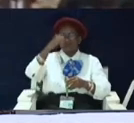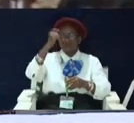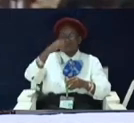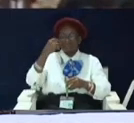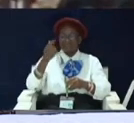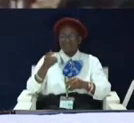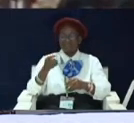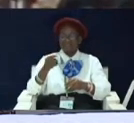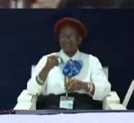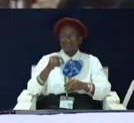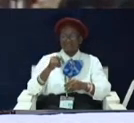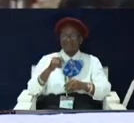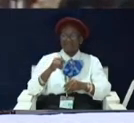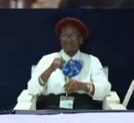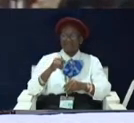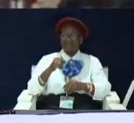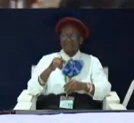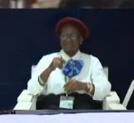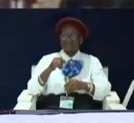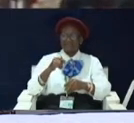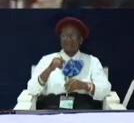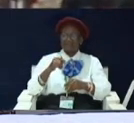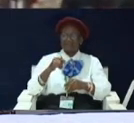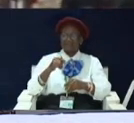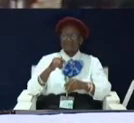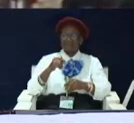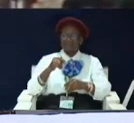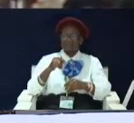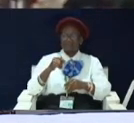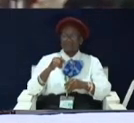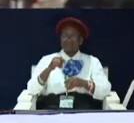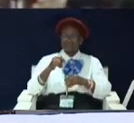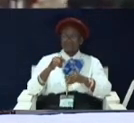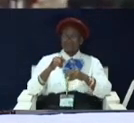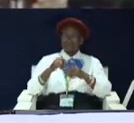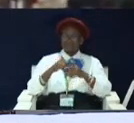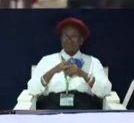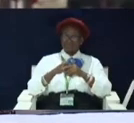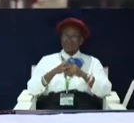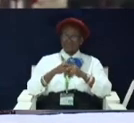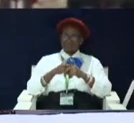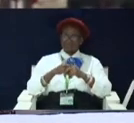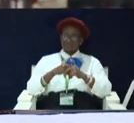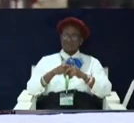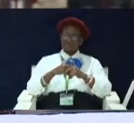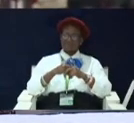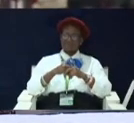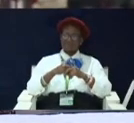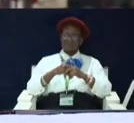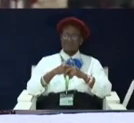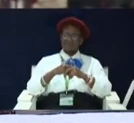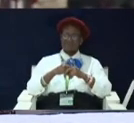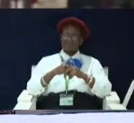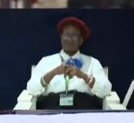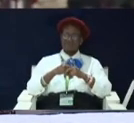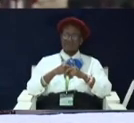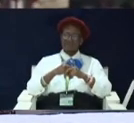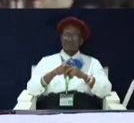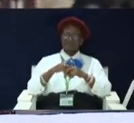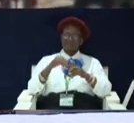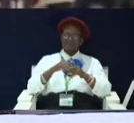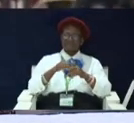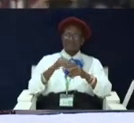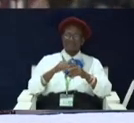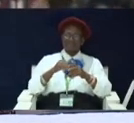inawo tabi ni titi emi abi ona kona to wu ki iyan to ma ja o, in less than